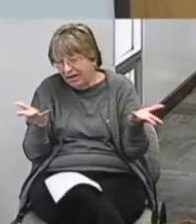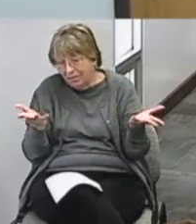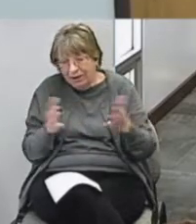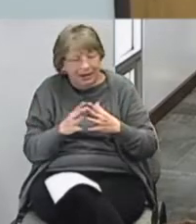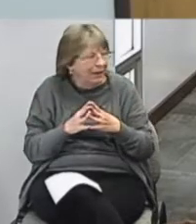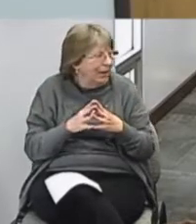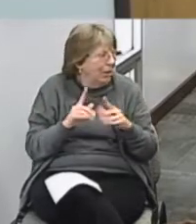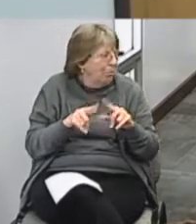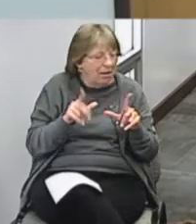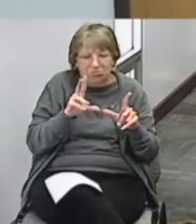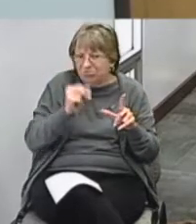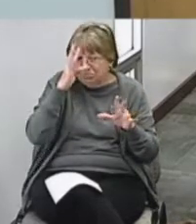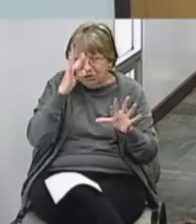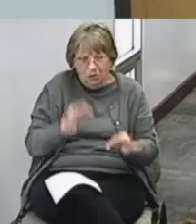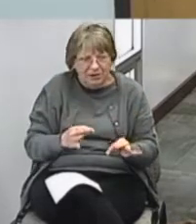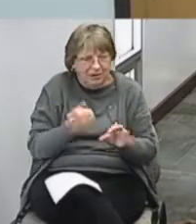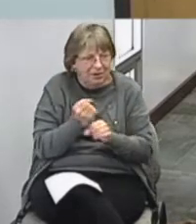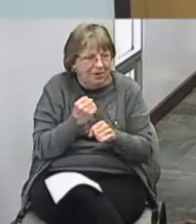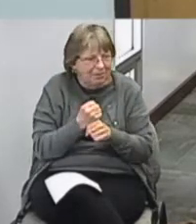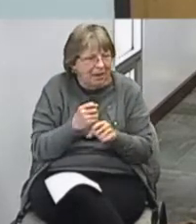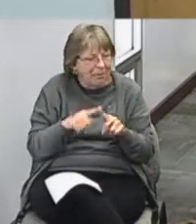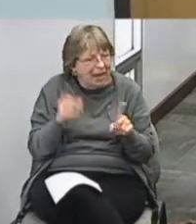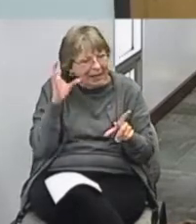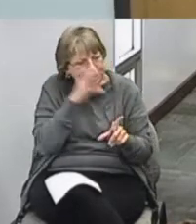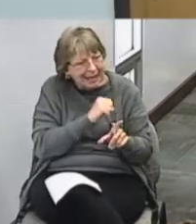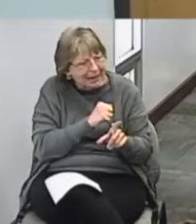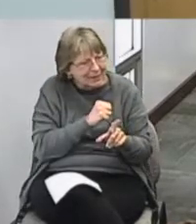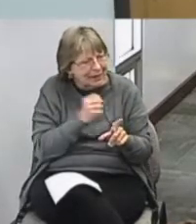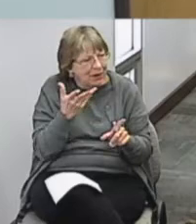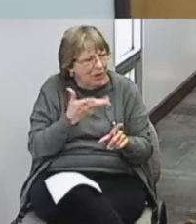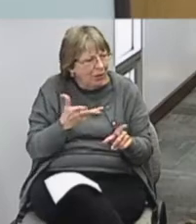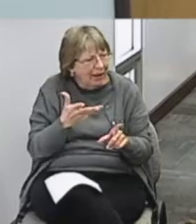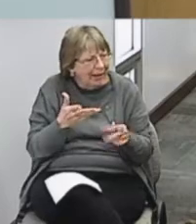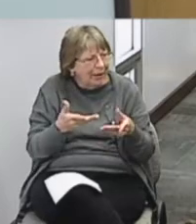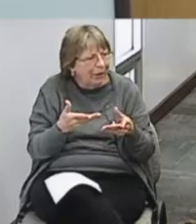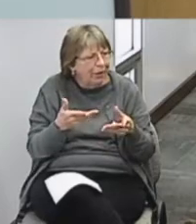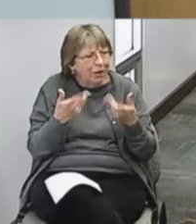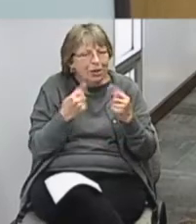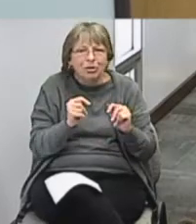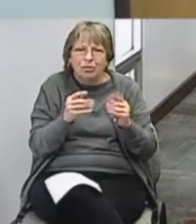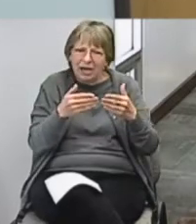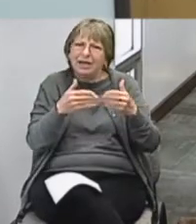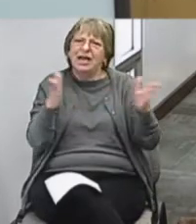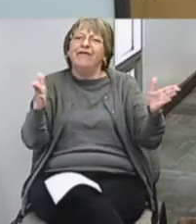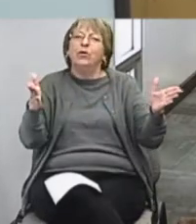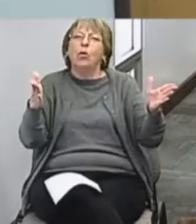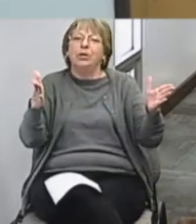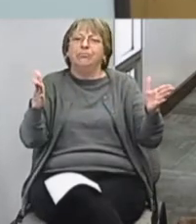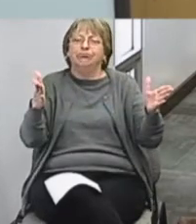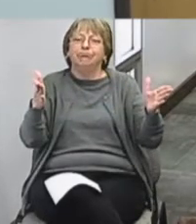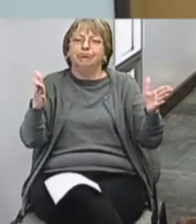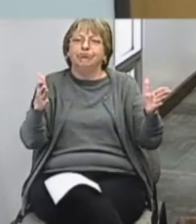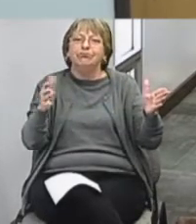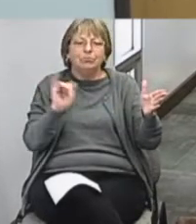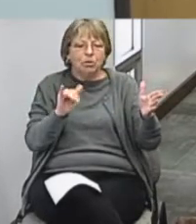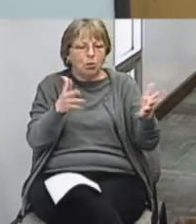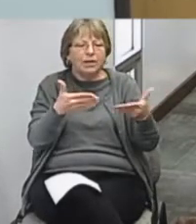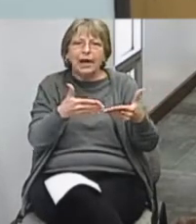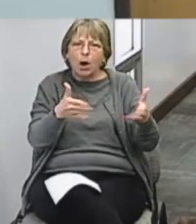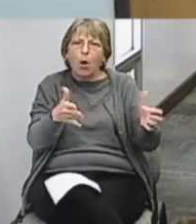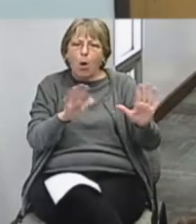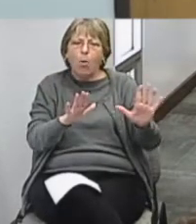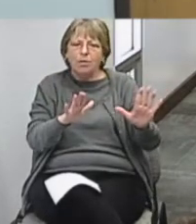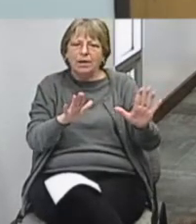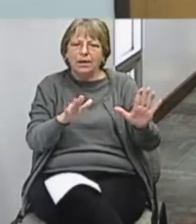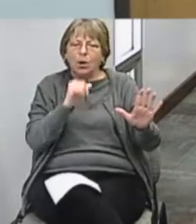have been made. But I guess we're just here trying to leave that option open still to, you know, maybe we're not ready to make a decision